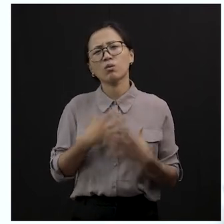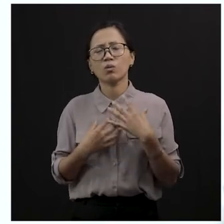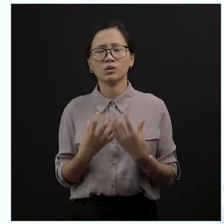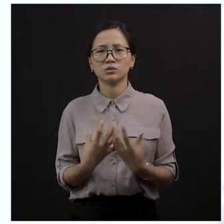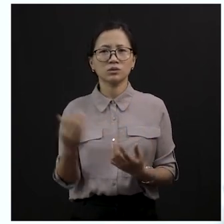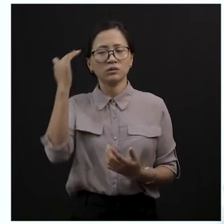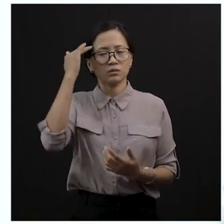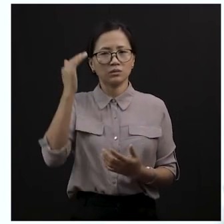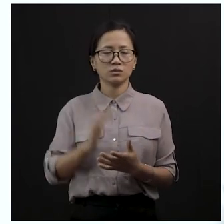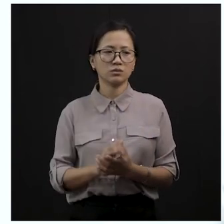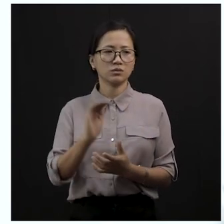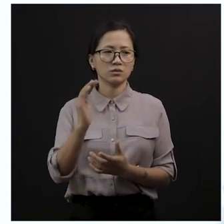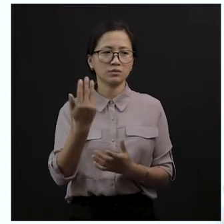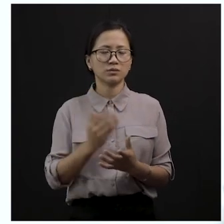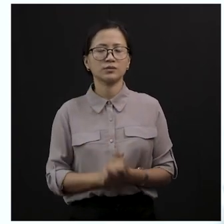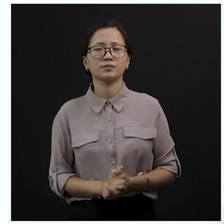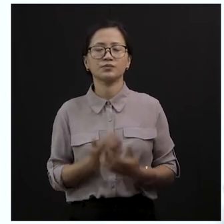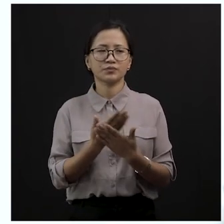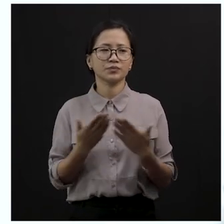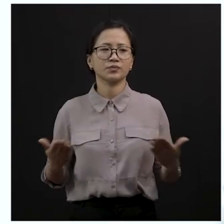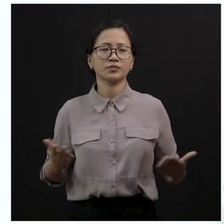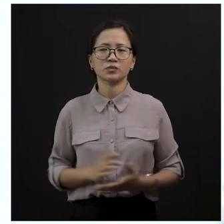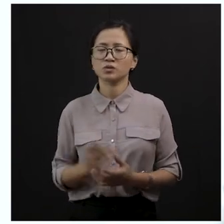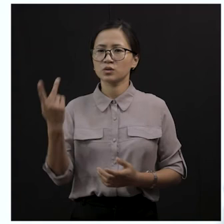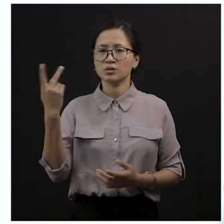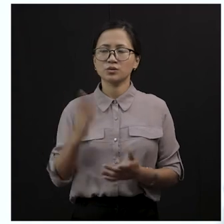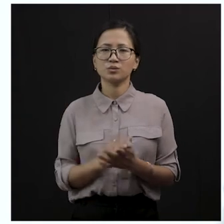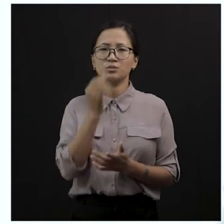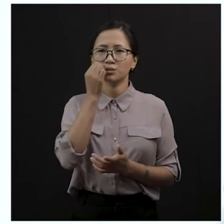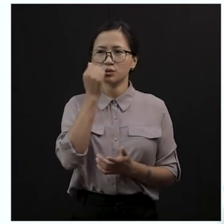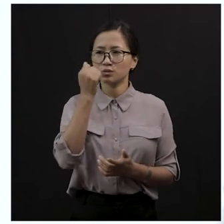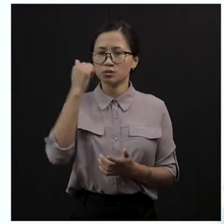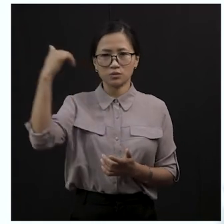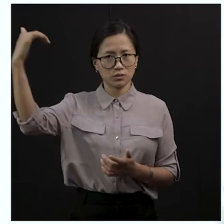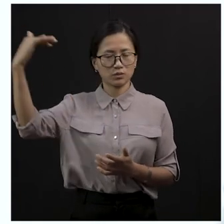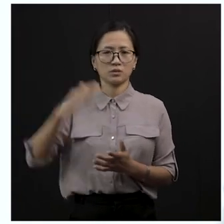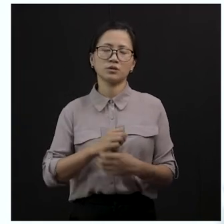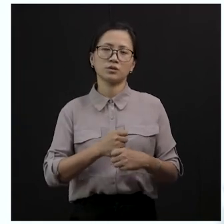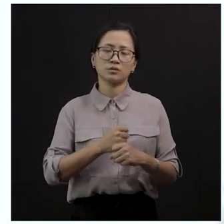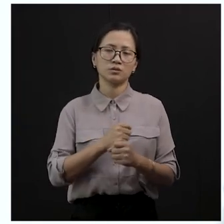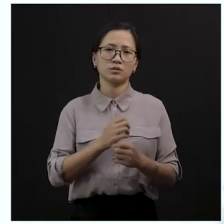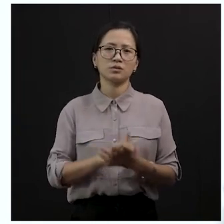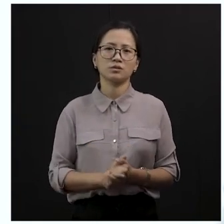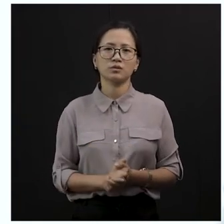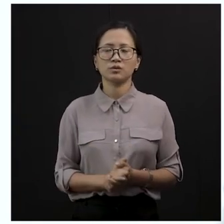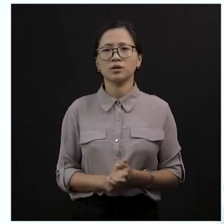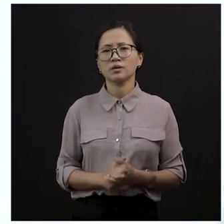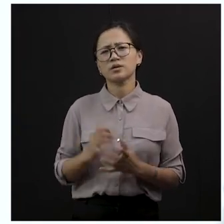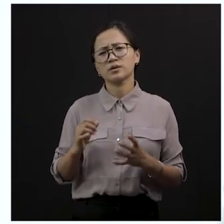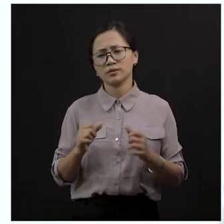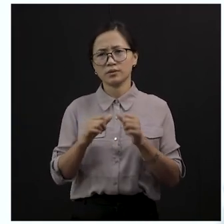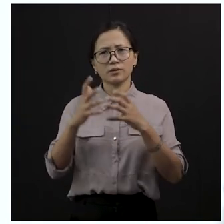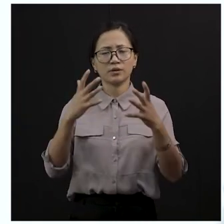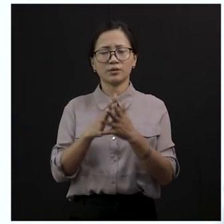means, see, when the two brothers they wanted to make the aircraft, they